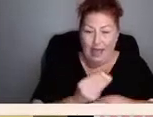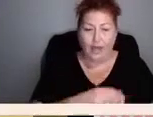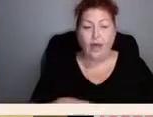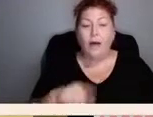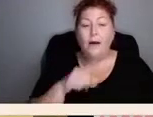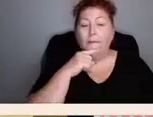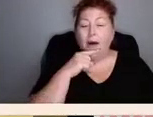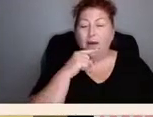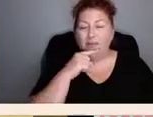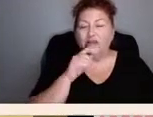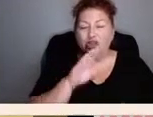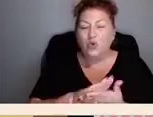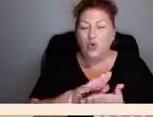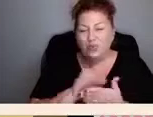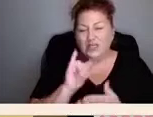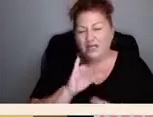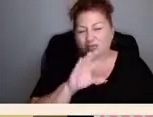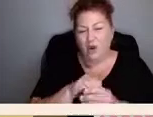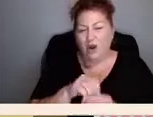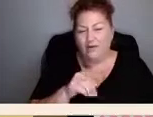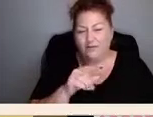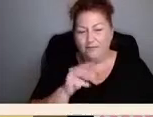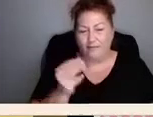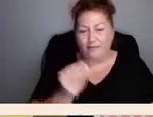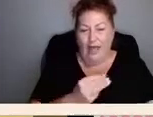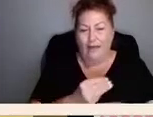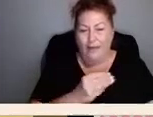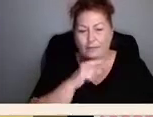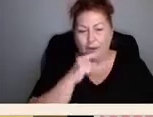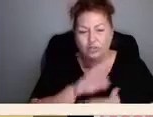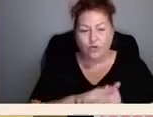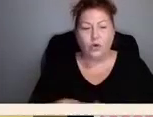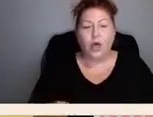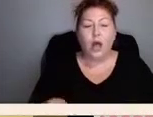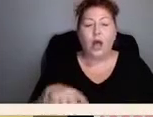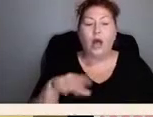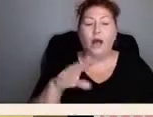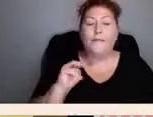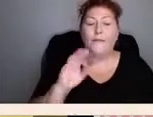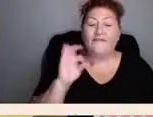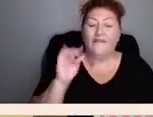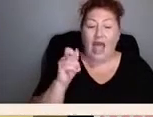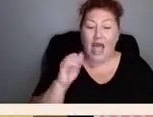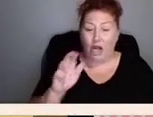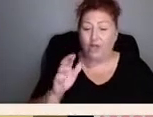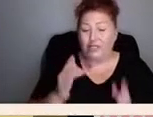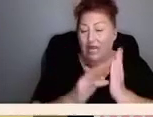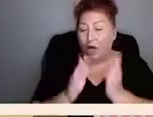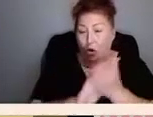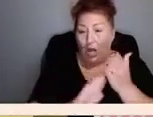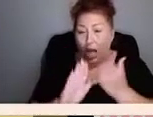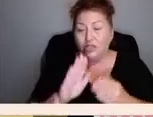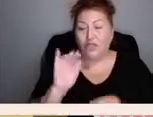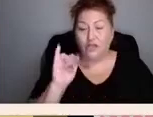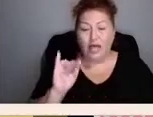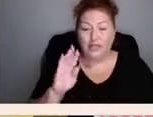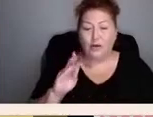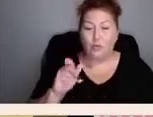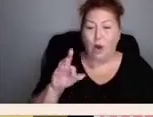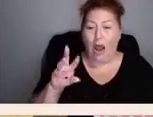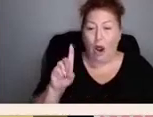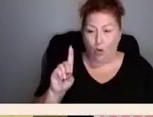part of Miami-Dade Public Schools, McFadder Technical College, which is in Broward County Public Schools.